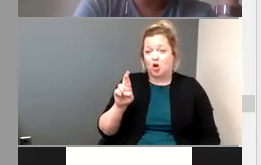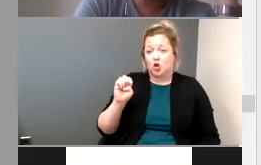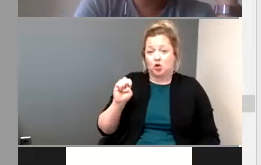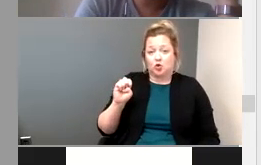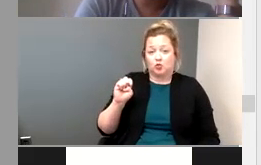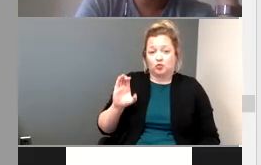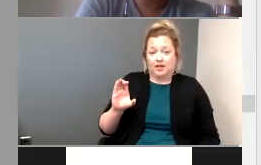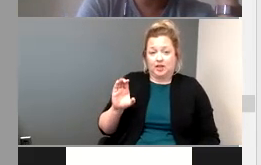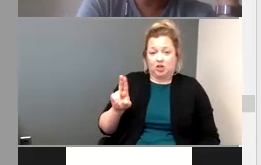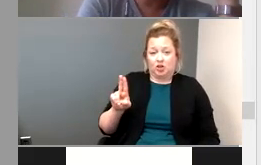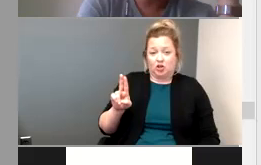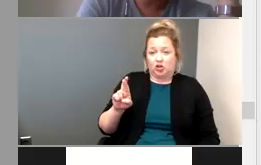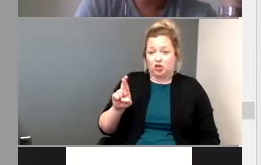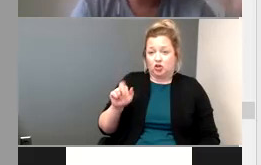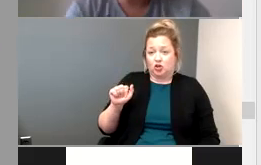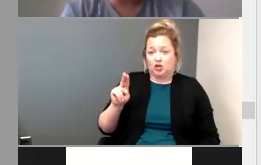looks like.